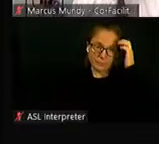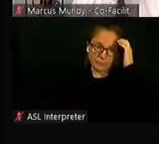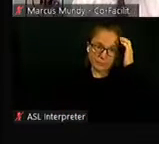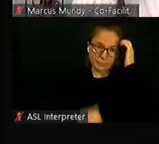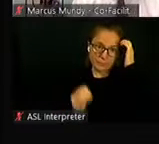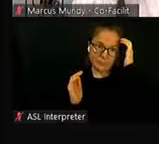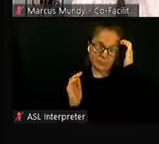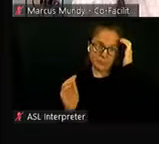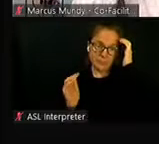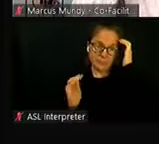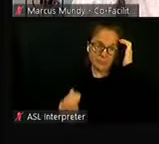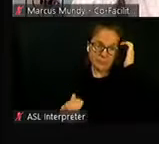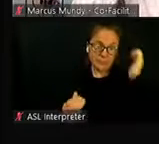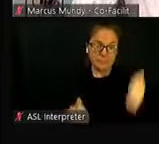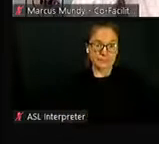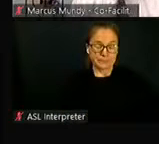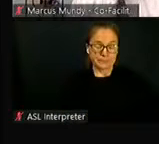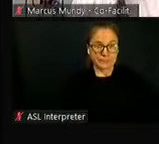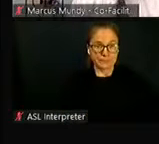slide, please.